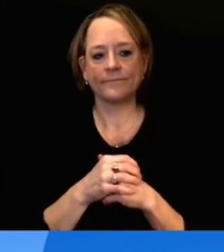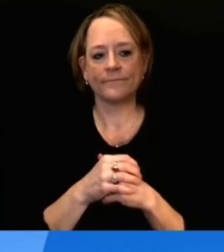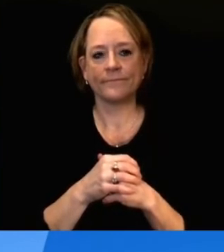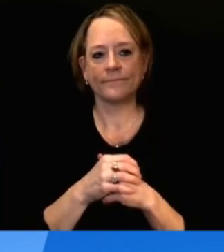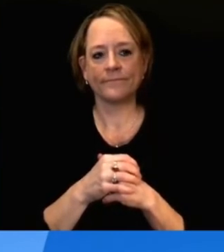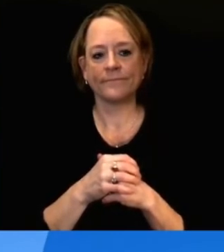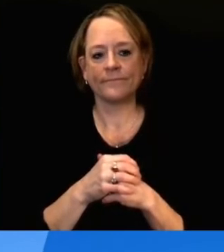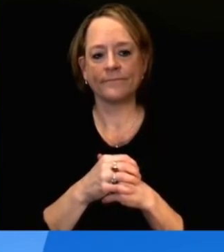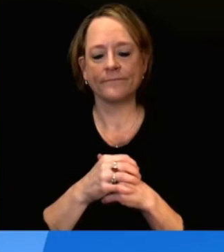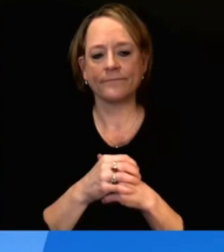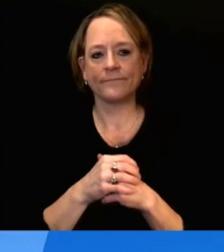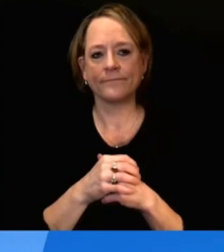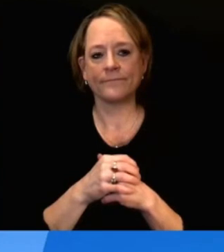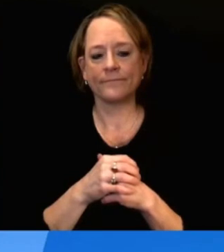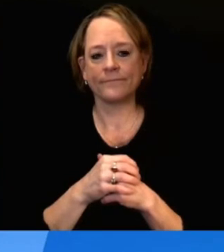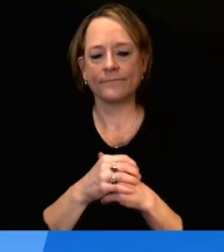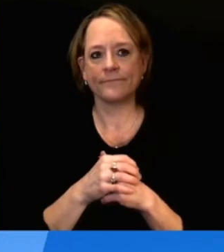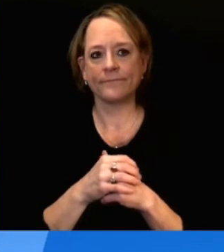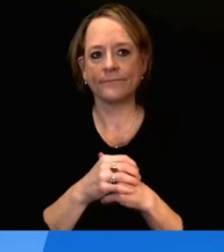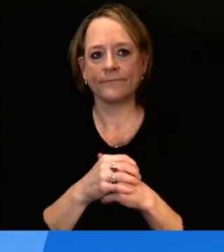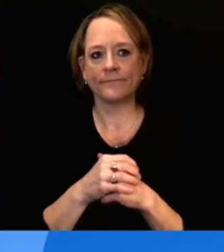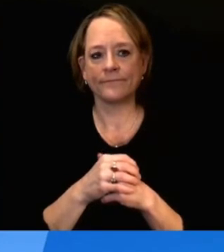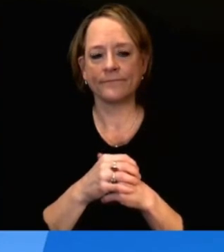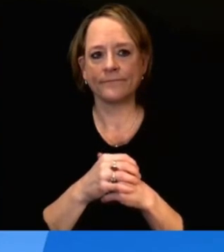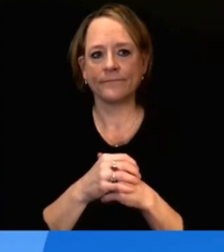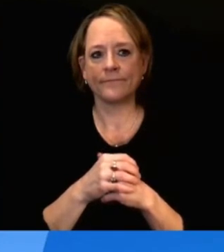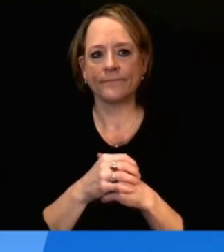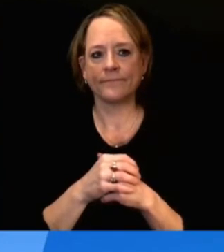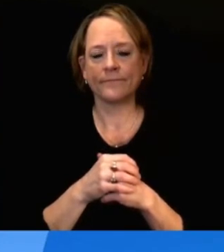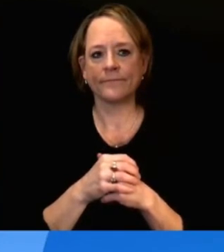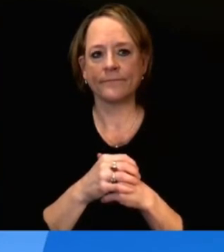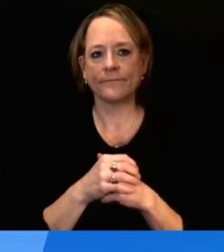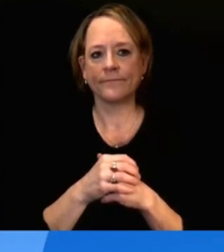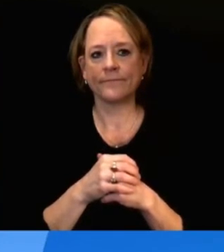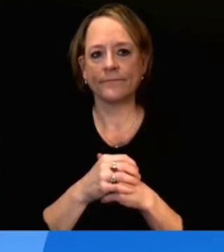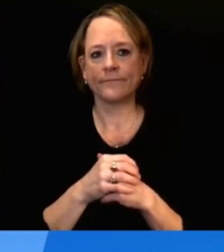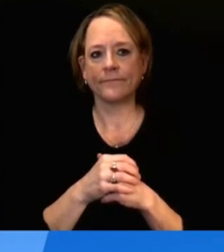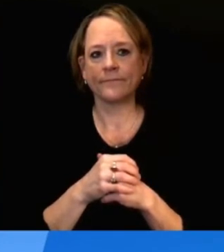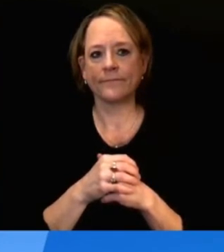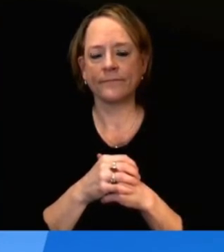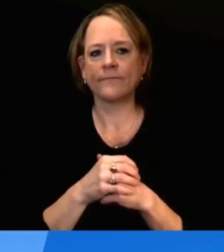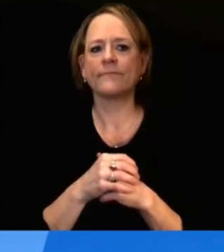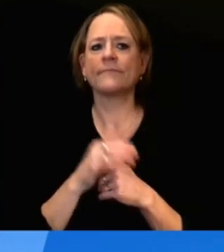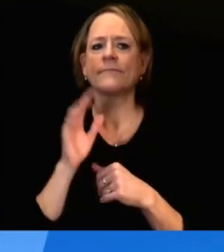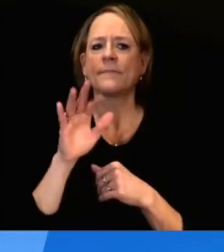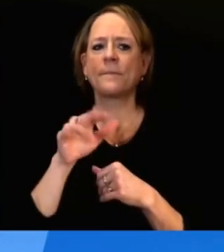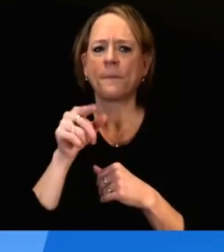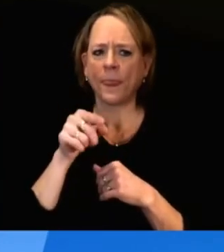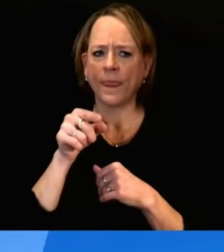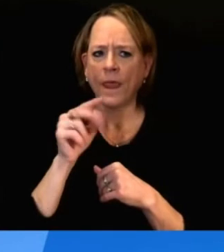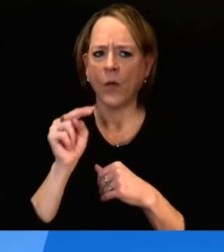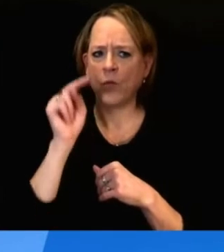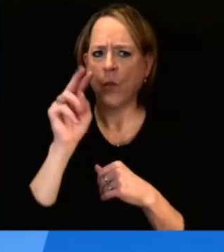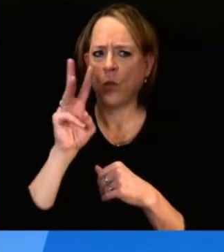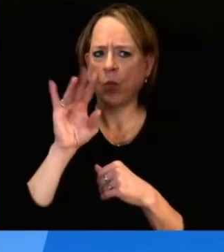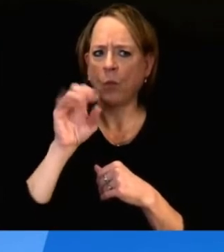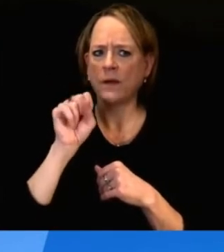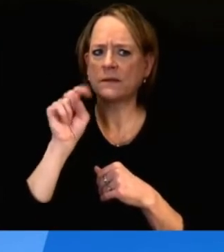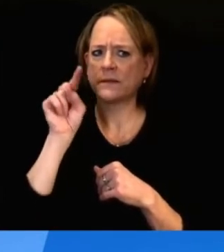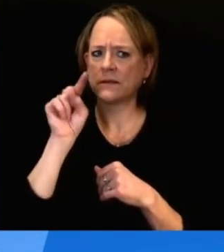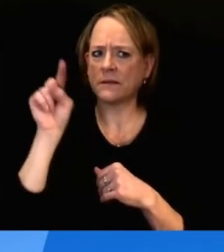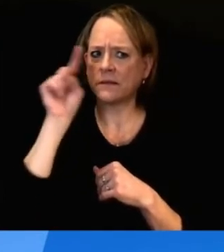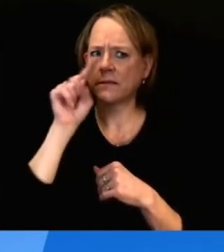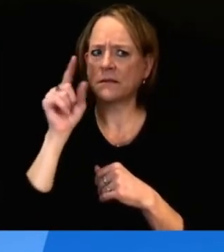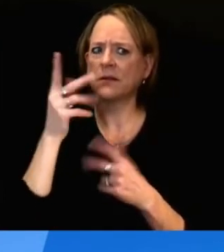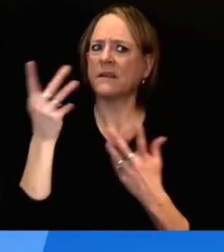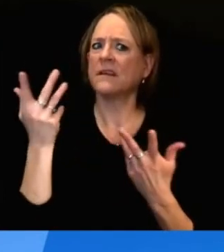So testing sites out in Northeast Wisconsin are booking out days. What would you say to frustrated people who are waiting, days and days